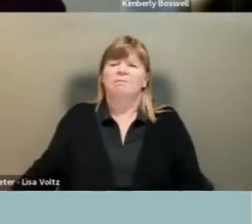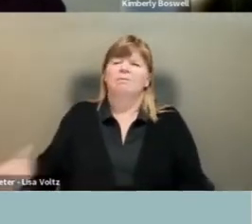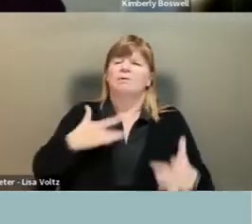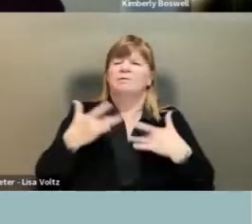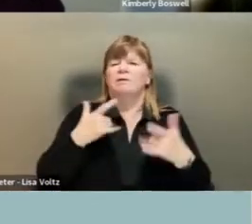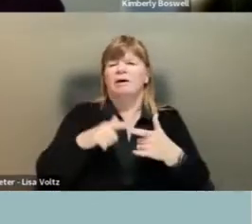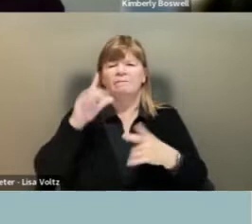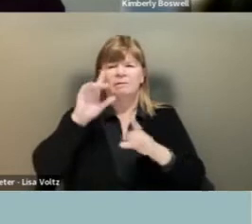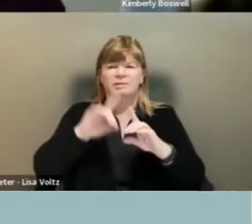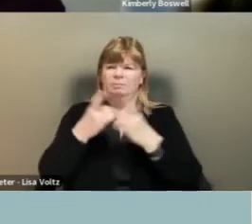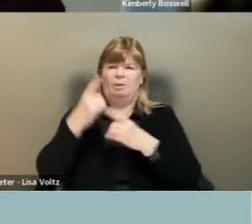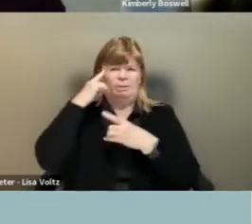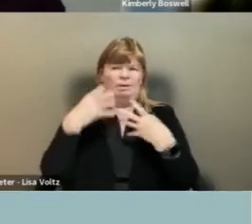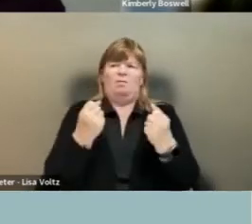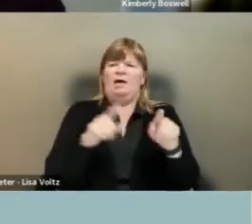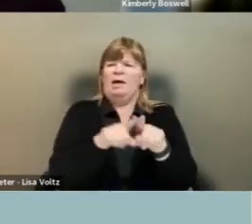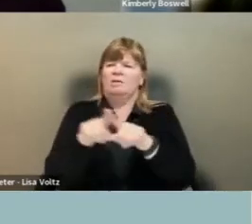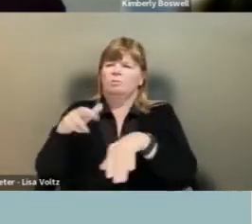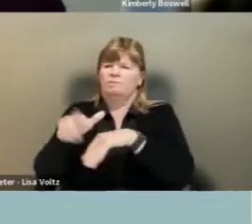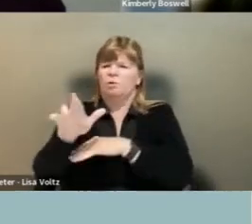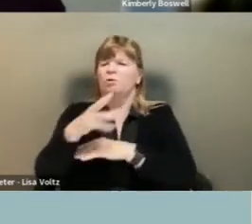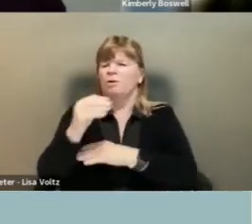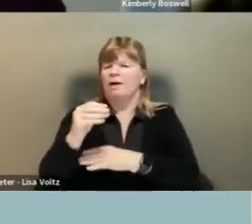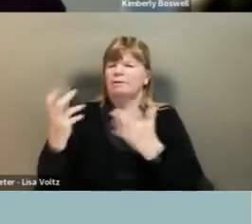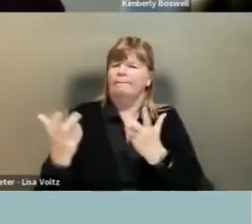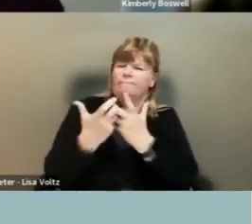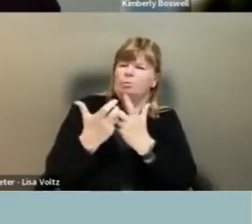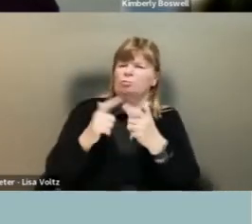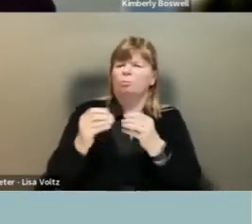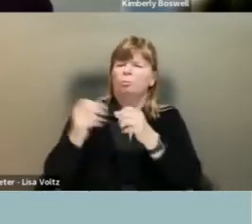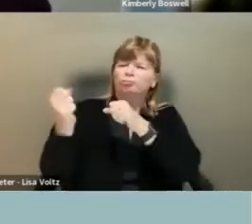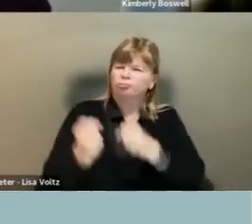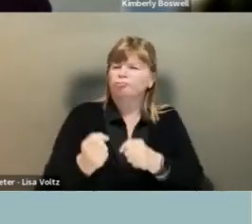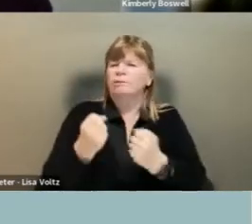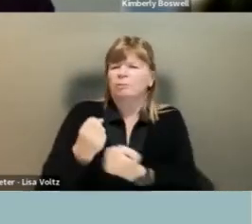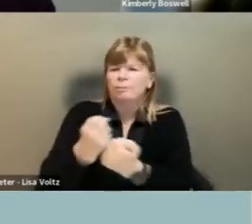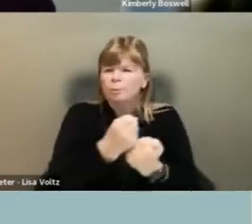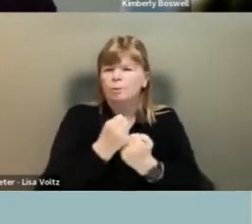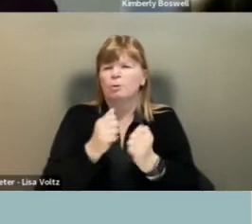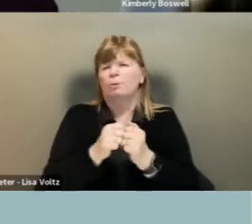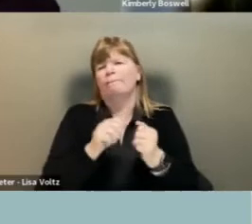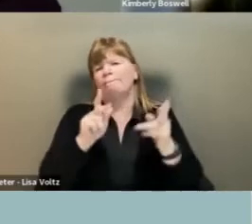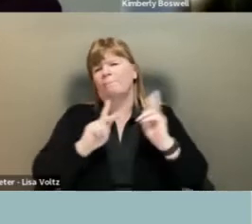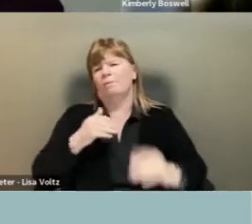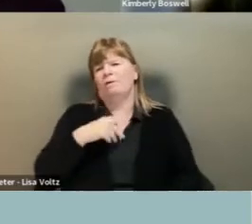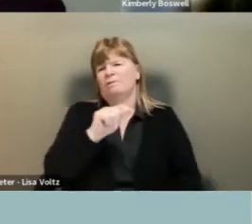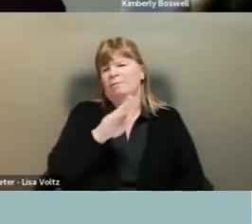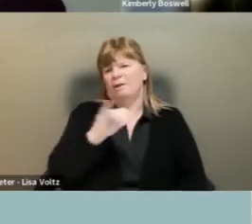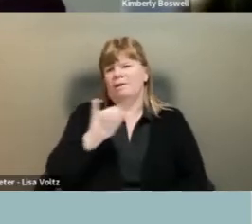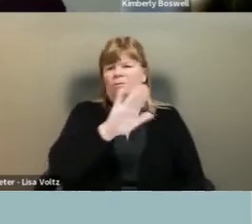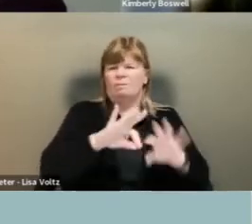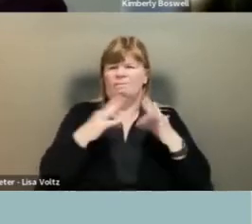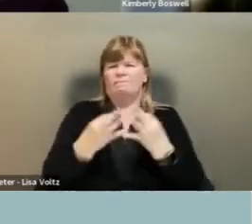as a referral source now and a partner to strengthen services and supports for individuals with TBI and their families in our